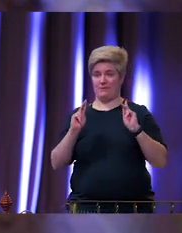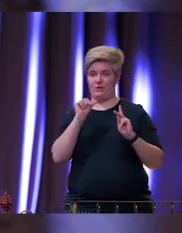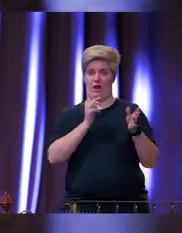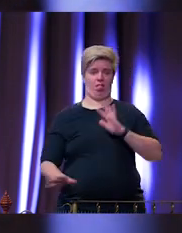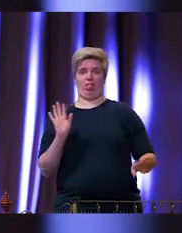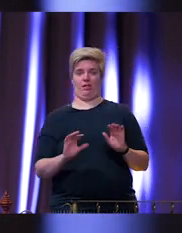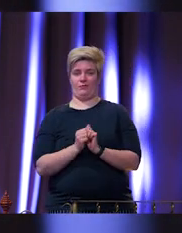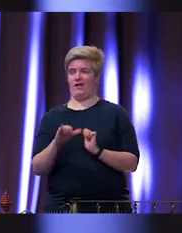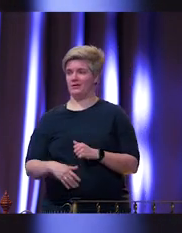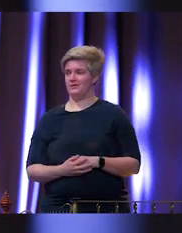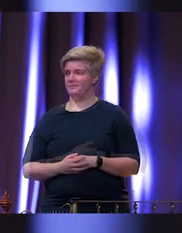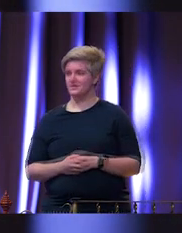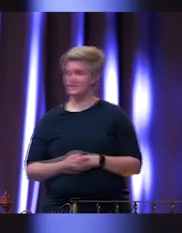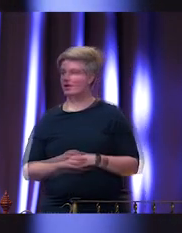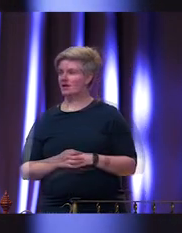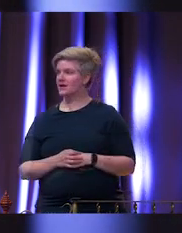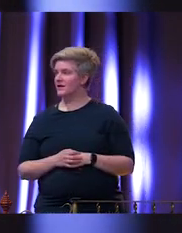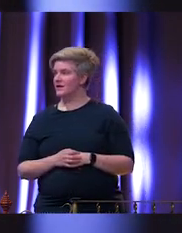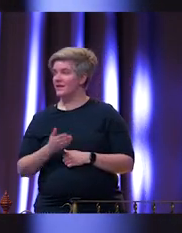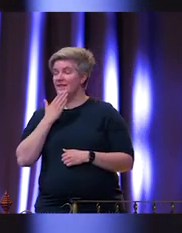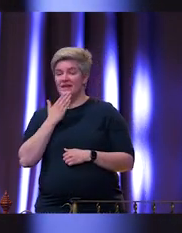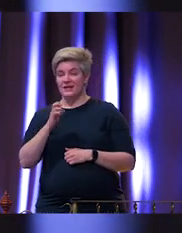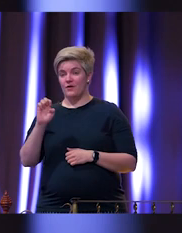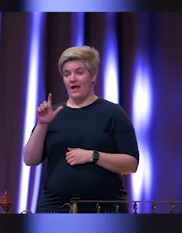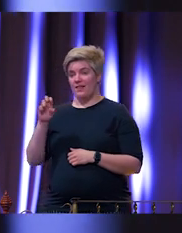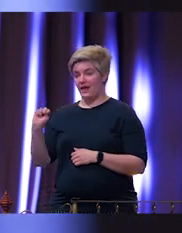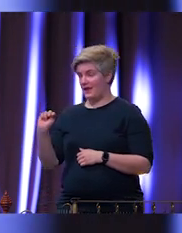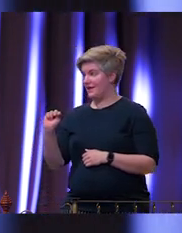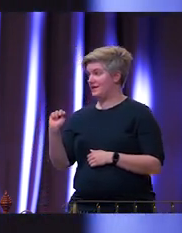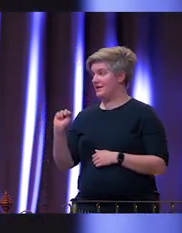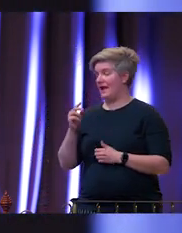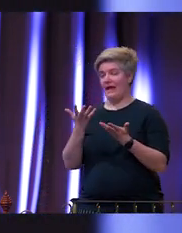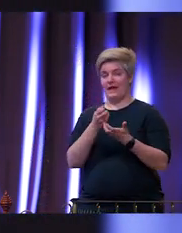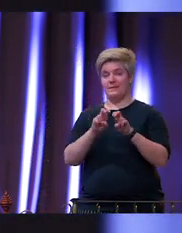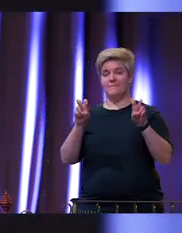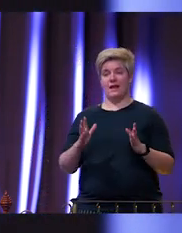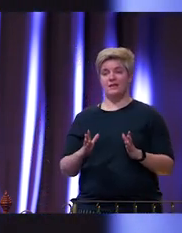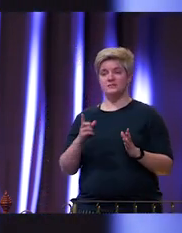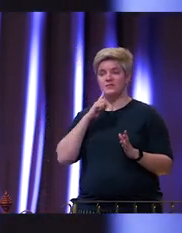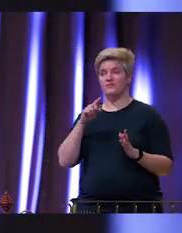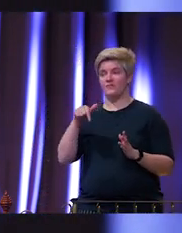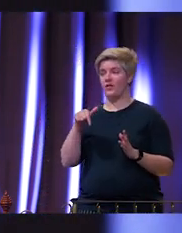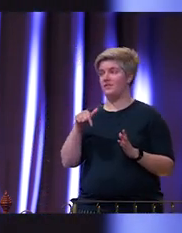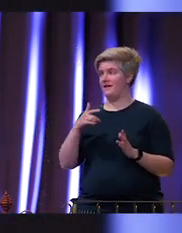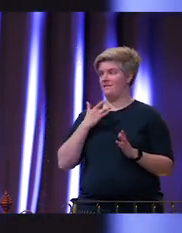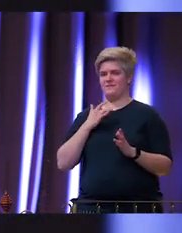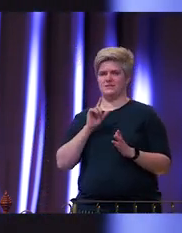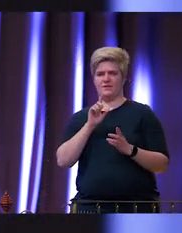Okay. Thank you, Ellen and panelists, for this, what feels like an intimate and